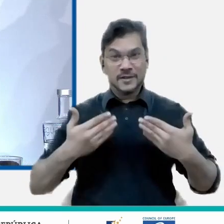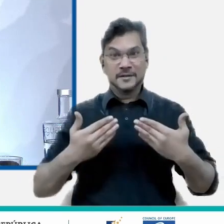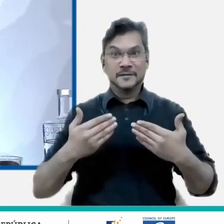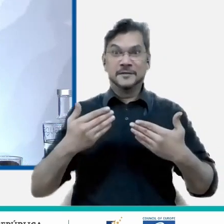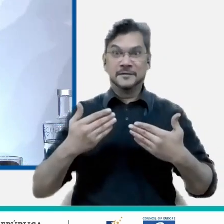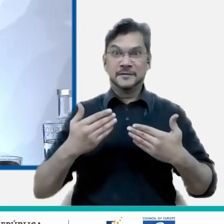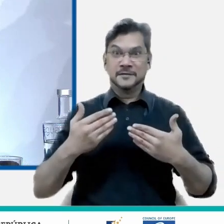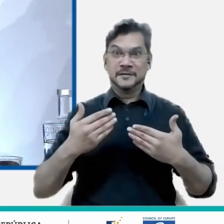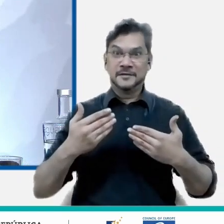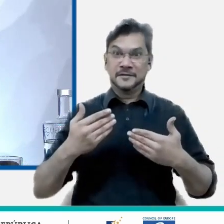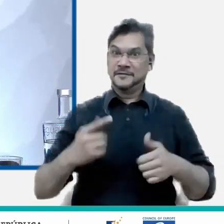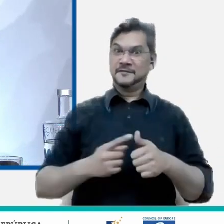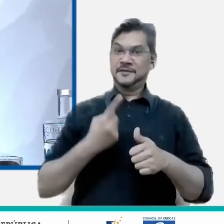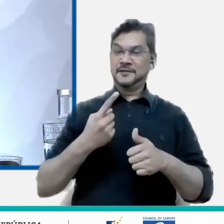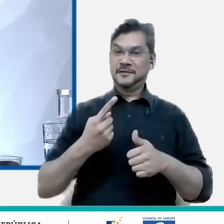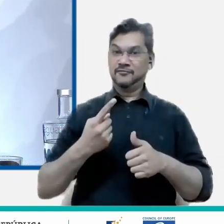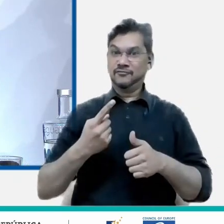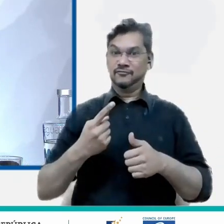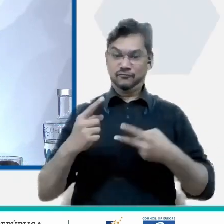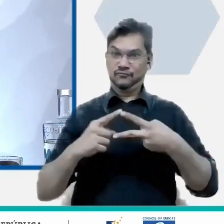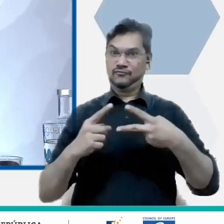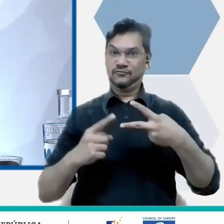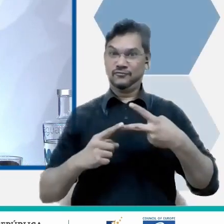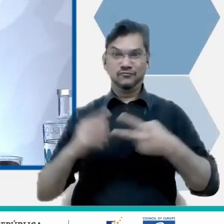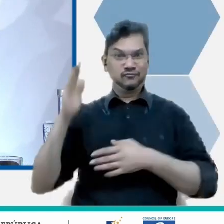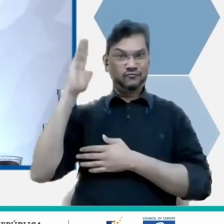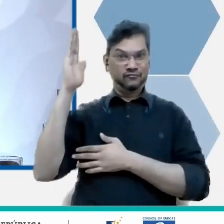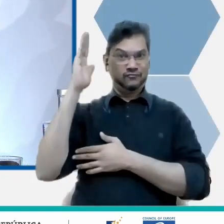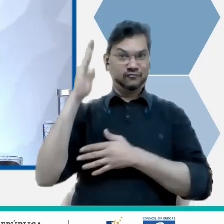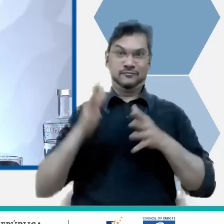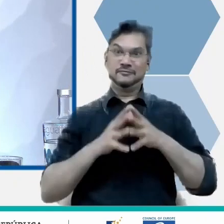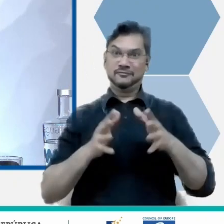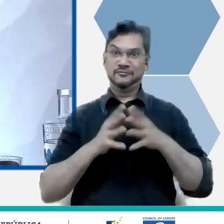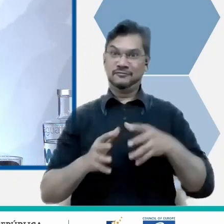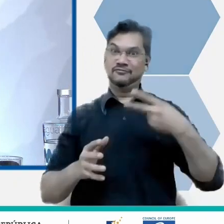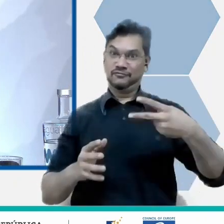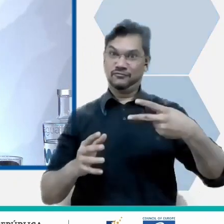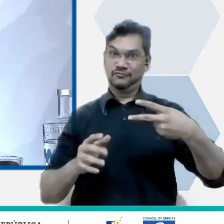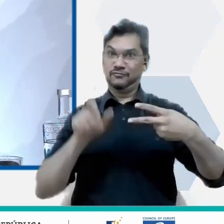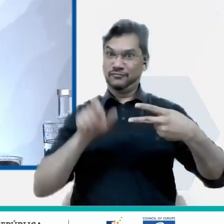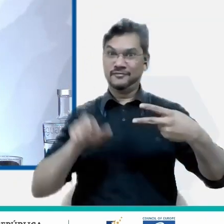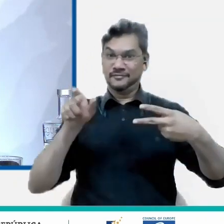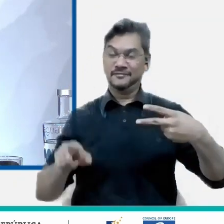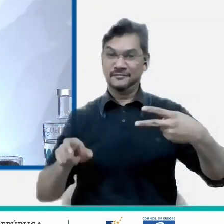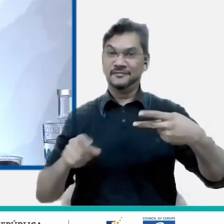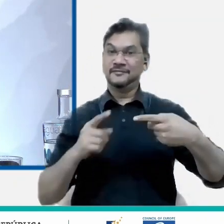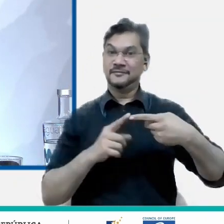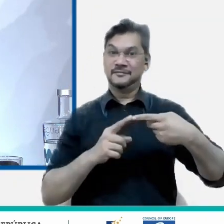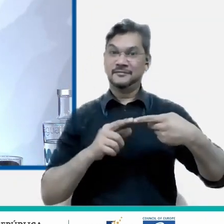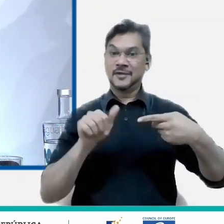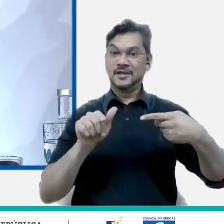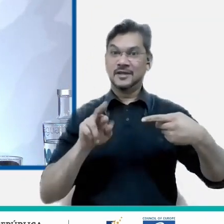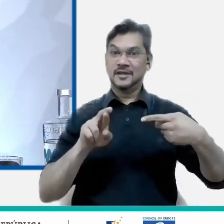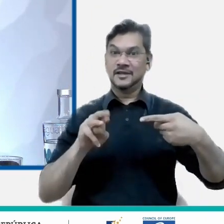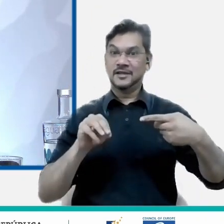our two keynote speakers. And our first keynote speaker today is Ms. Armine